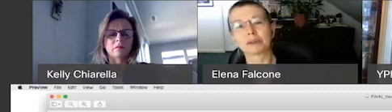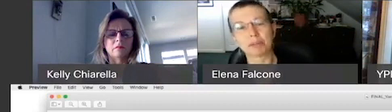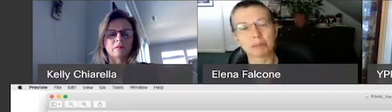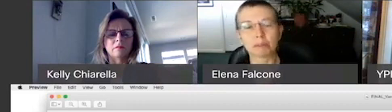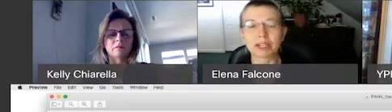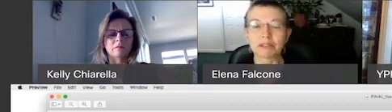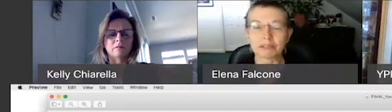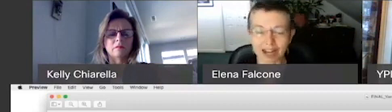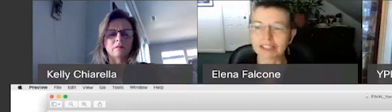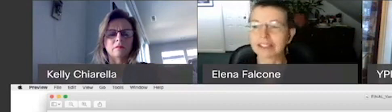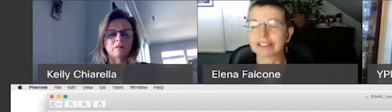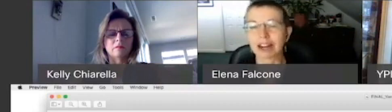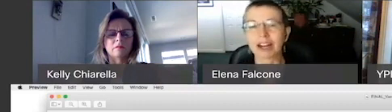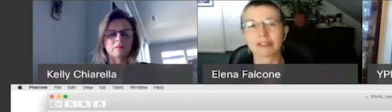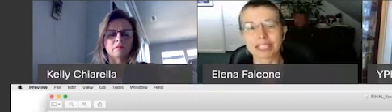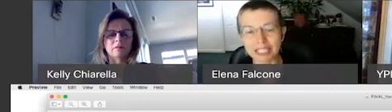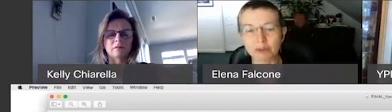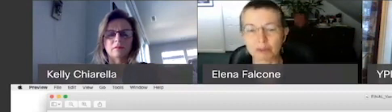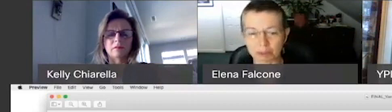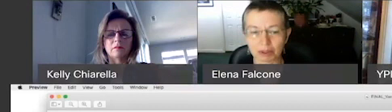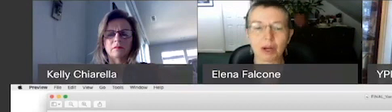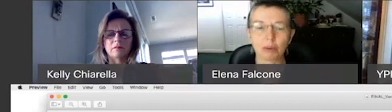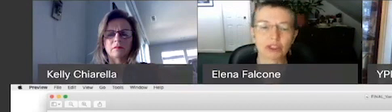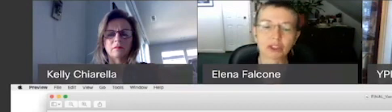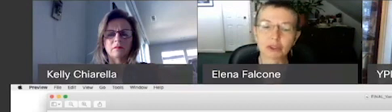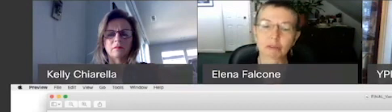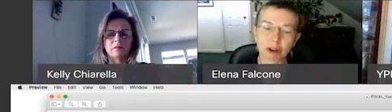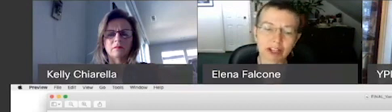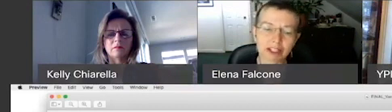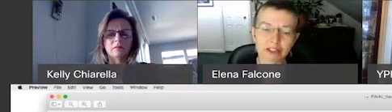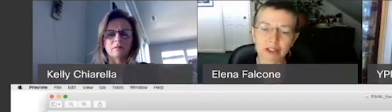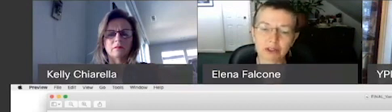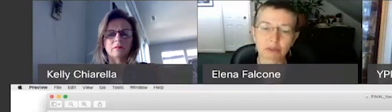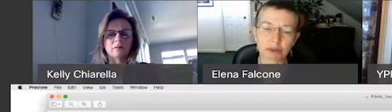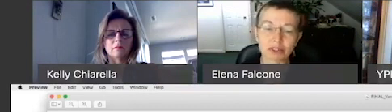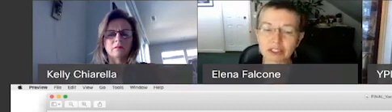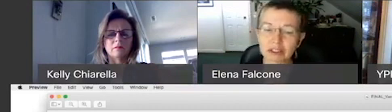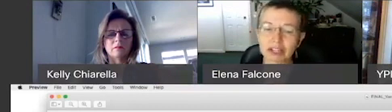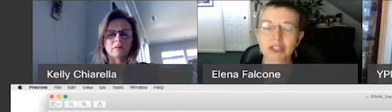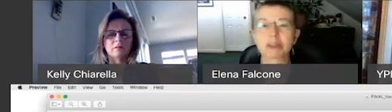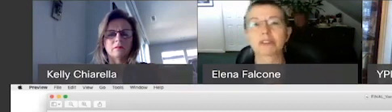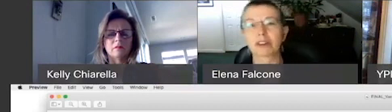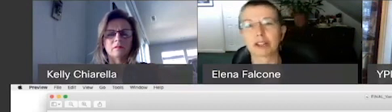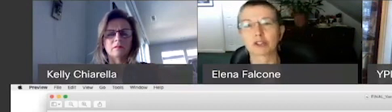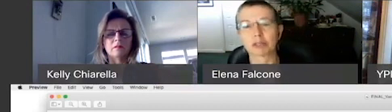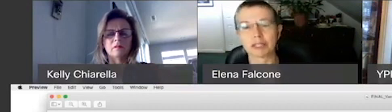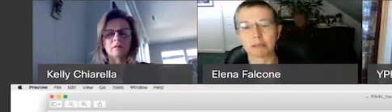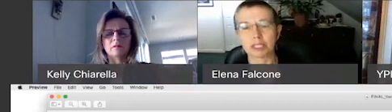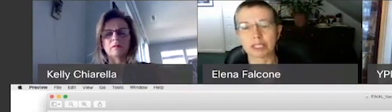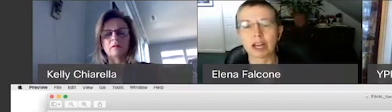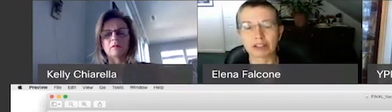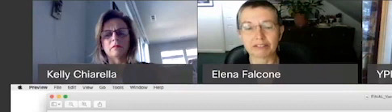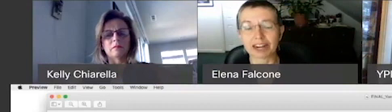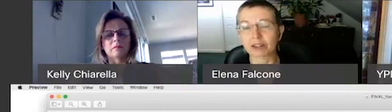say two other people, but in fact, it's an entire team of people, which includes our marketing consultant, Bruce Siegel, and a special advisor from